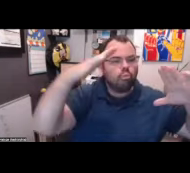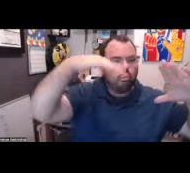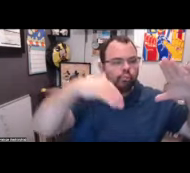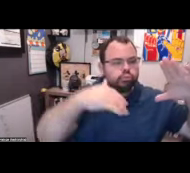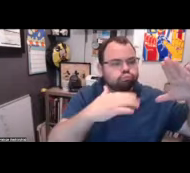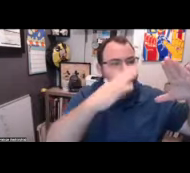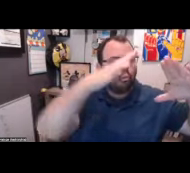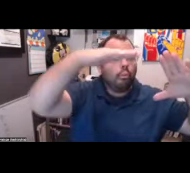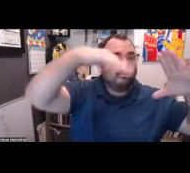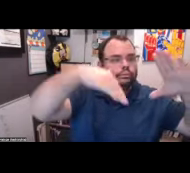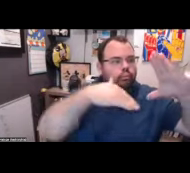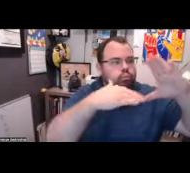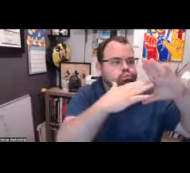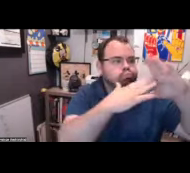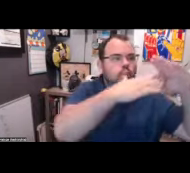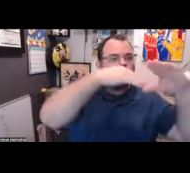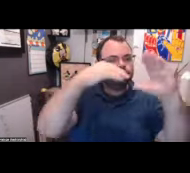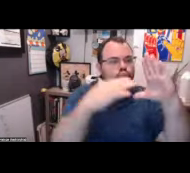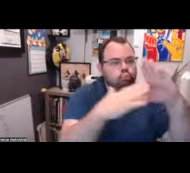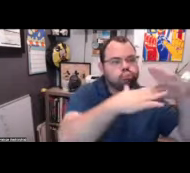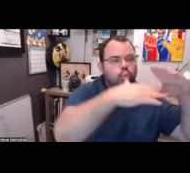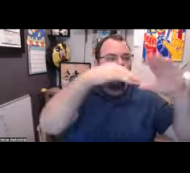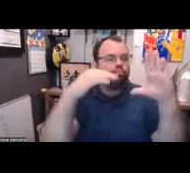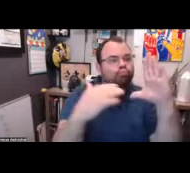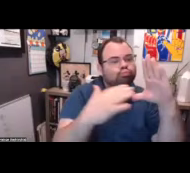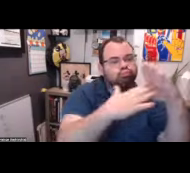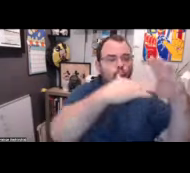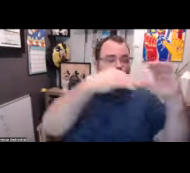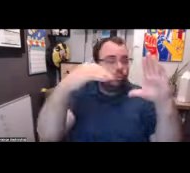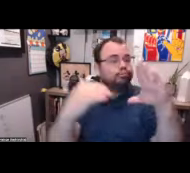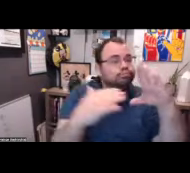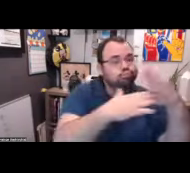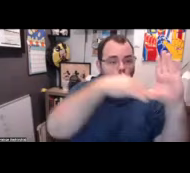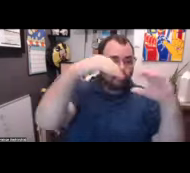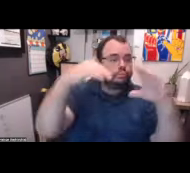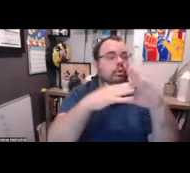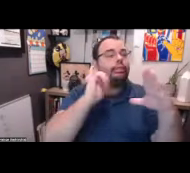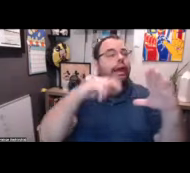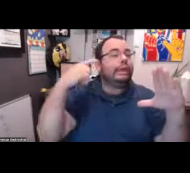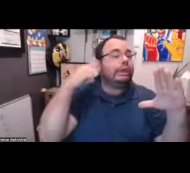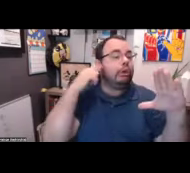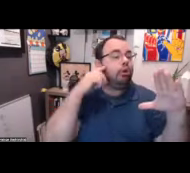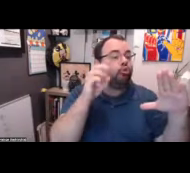the sound waves come in and hit that drum.